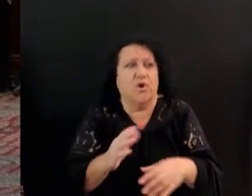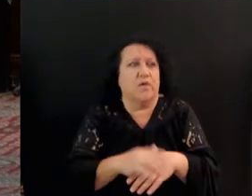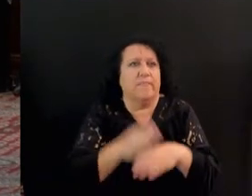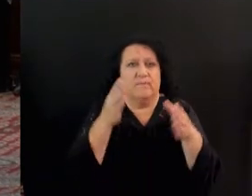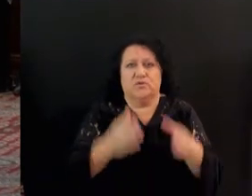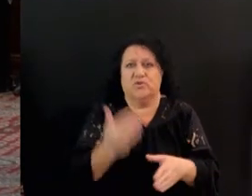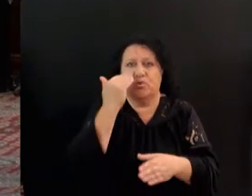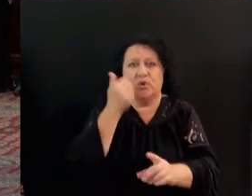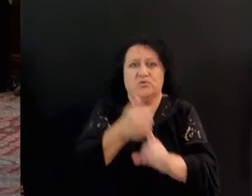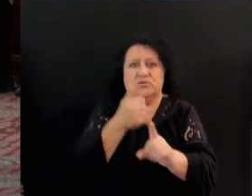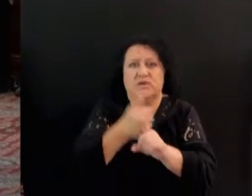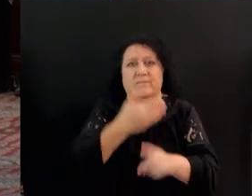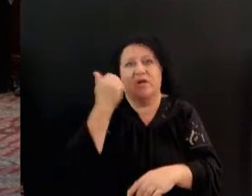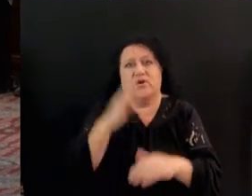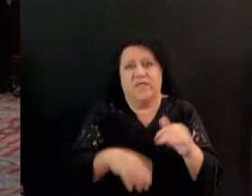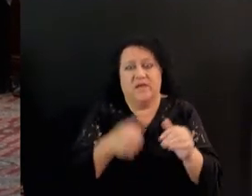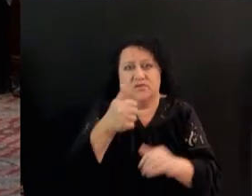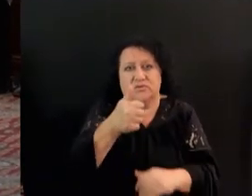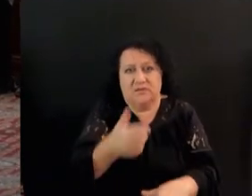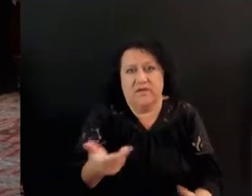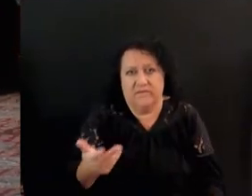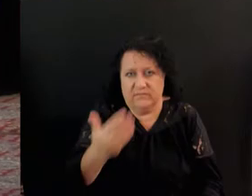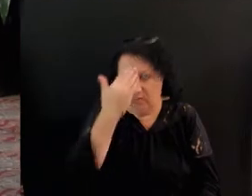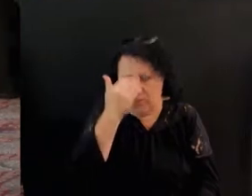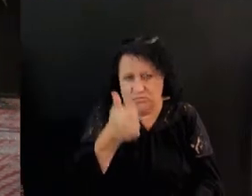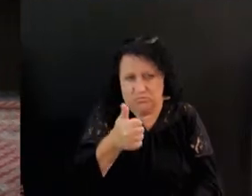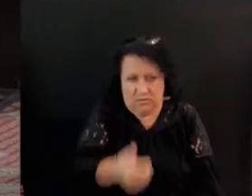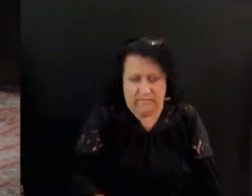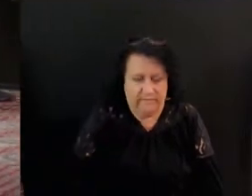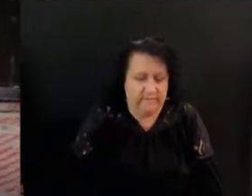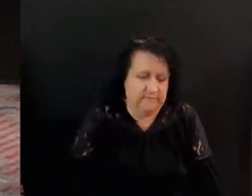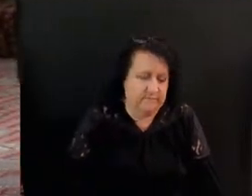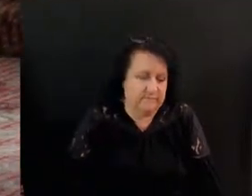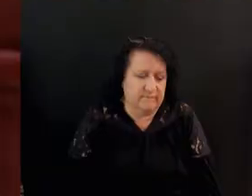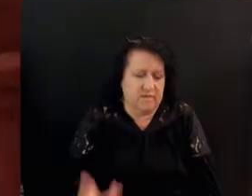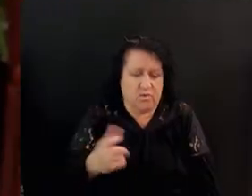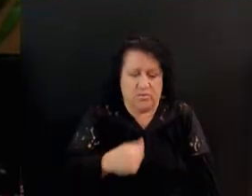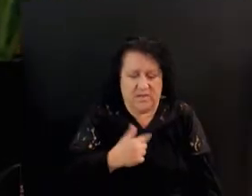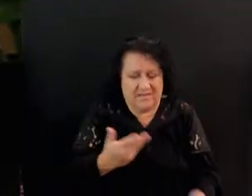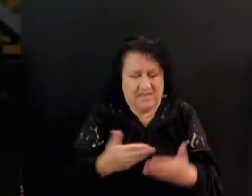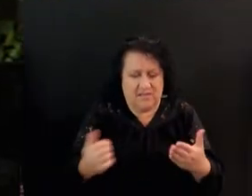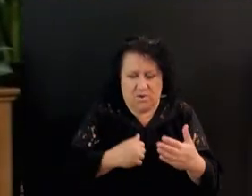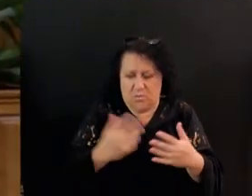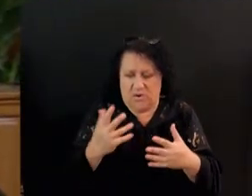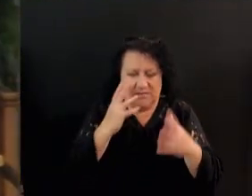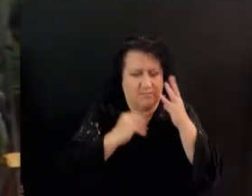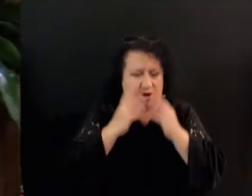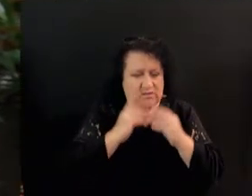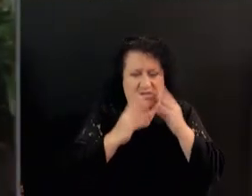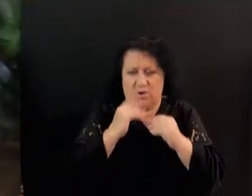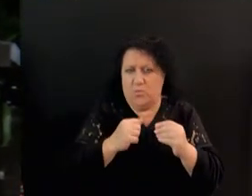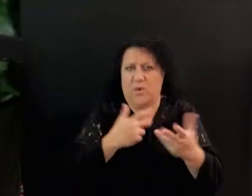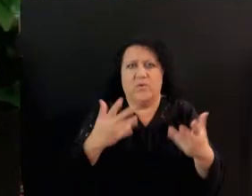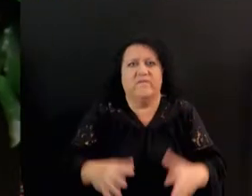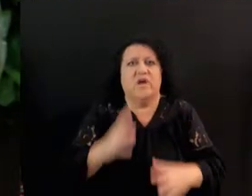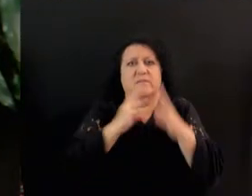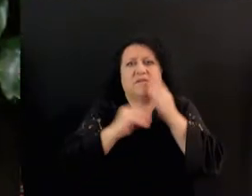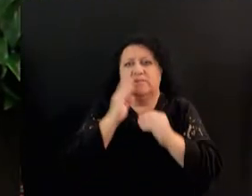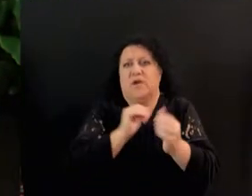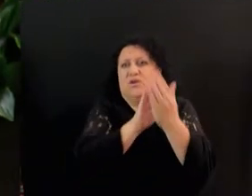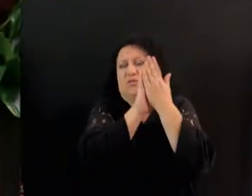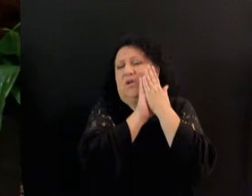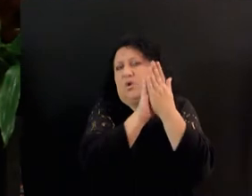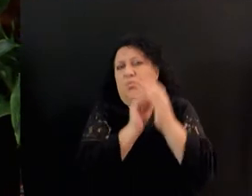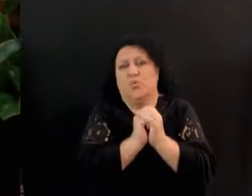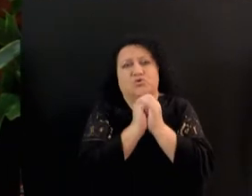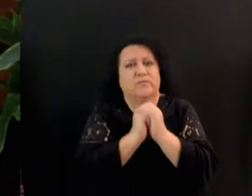to delight yourself in the Lord, and you start to experience what we've been experiencing in worship all morning, that intimacy that comes only through our relationship with